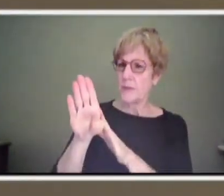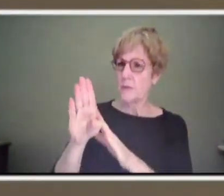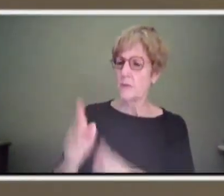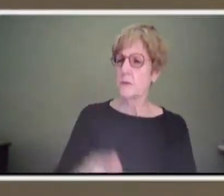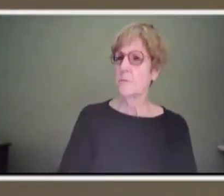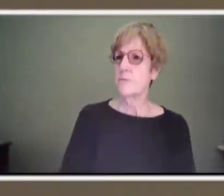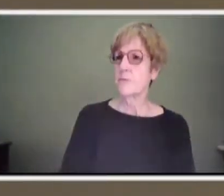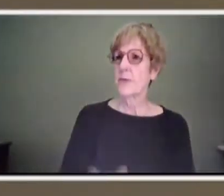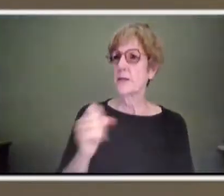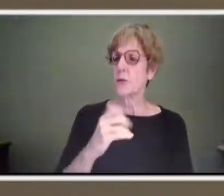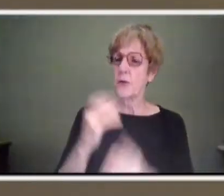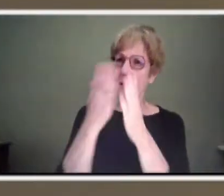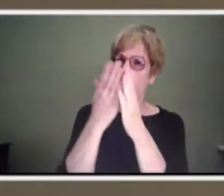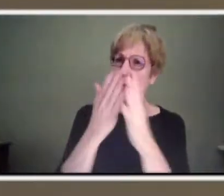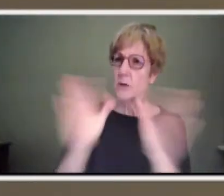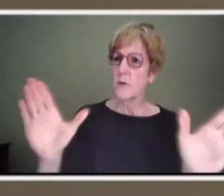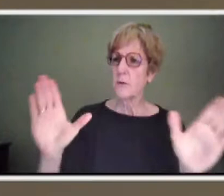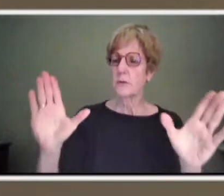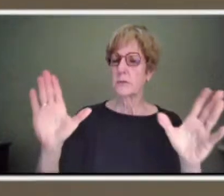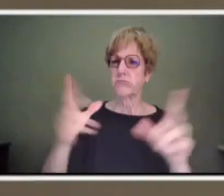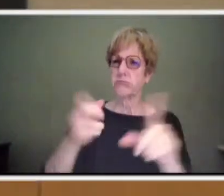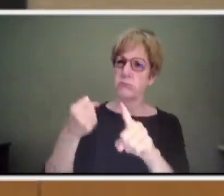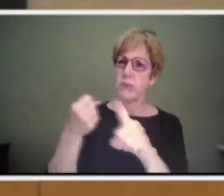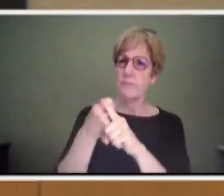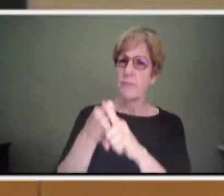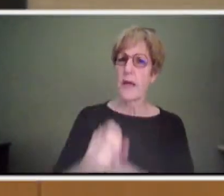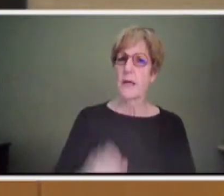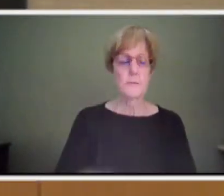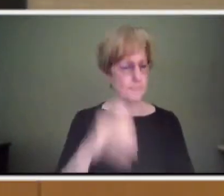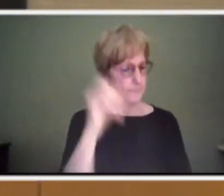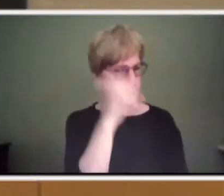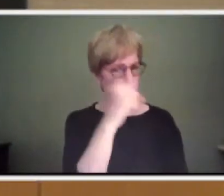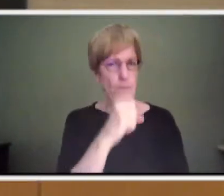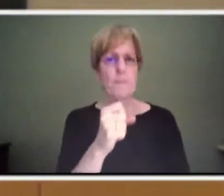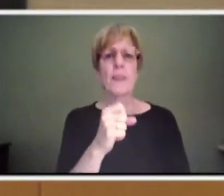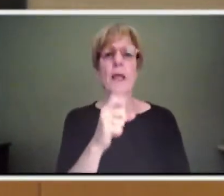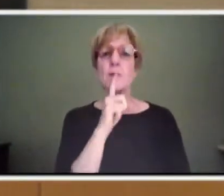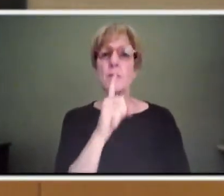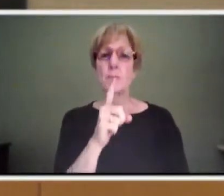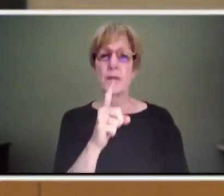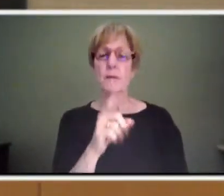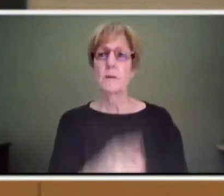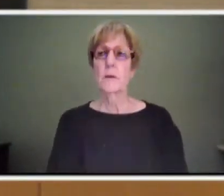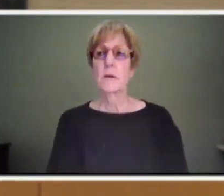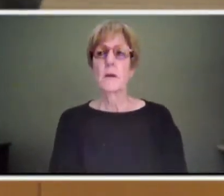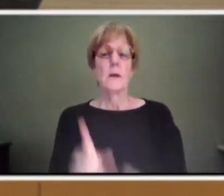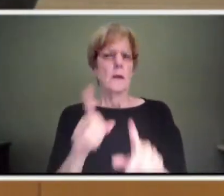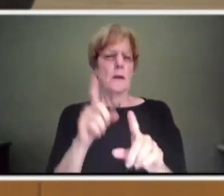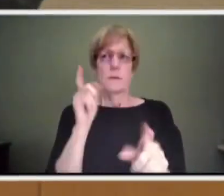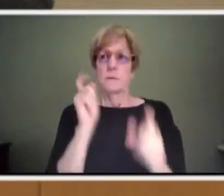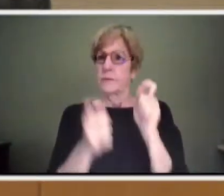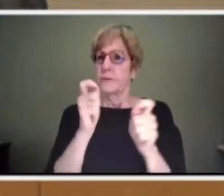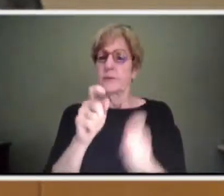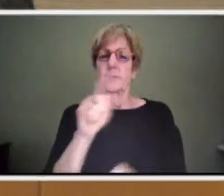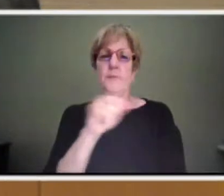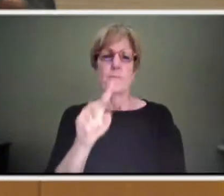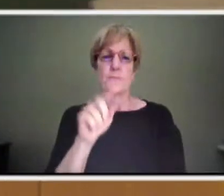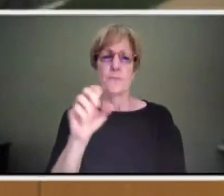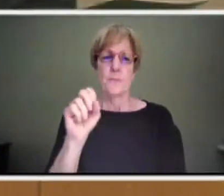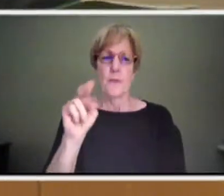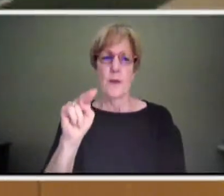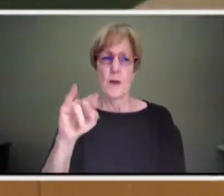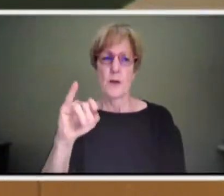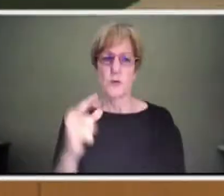comprehensive impact in that certainly. area. Yeah, there have been quite a few rezonings off North Lake Parkway for